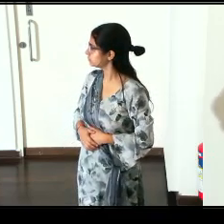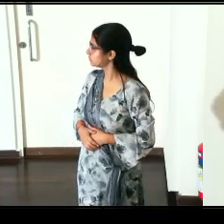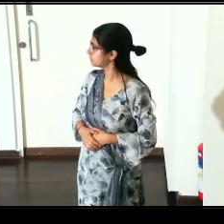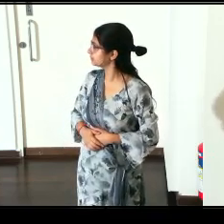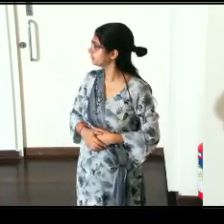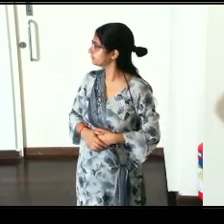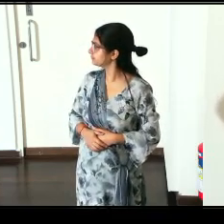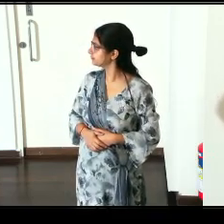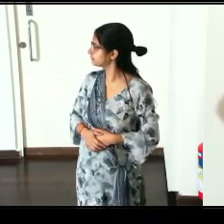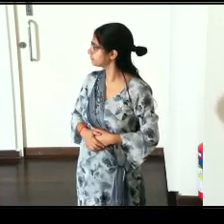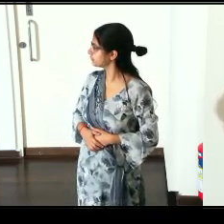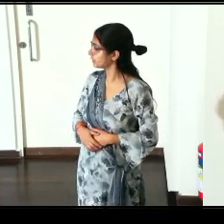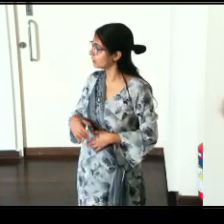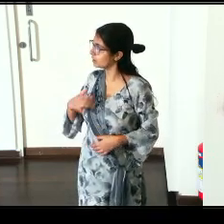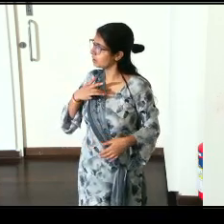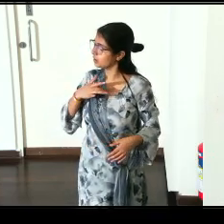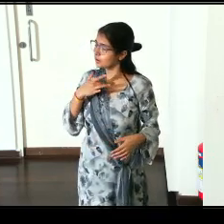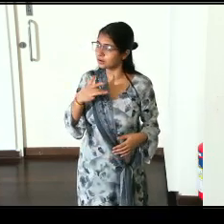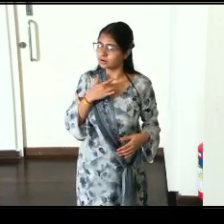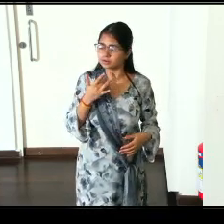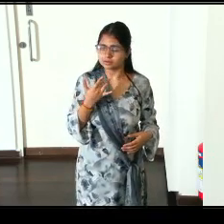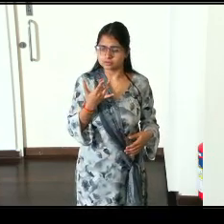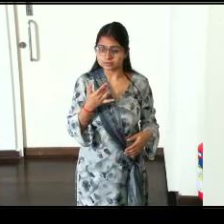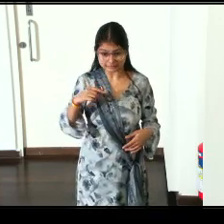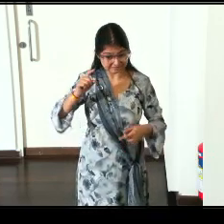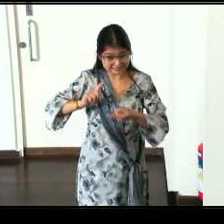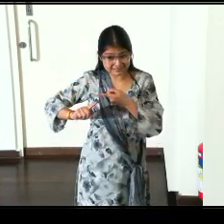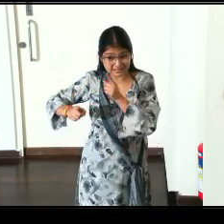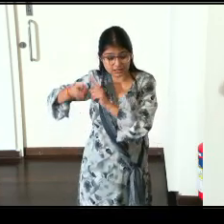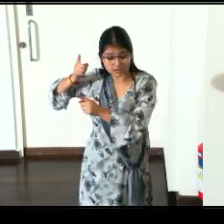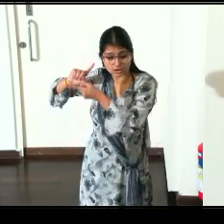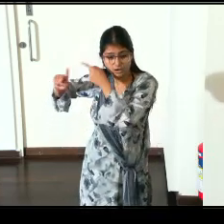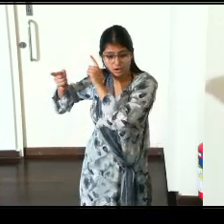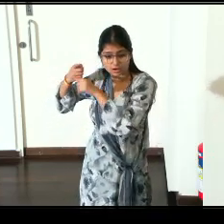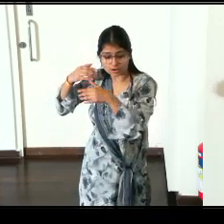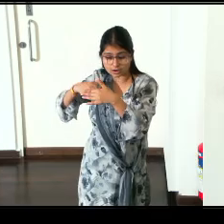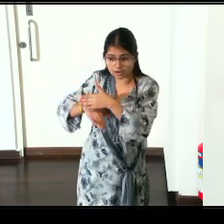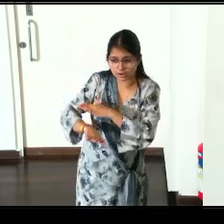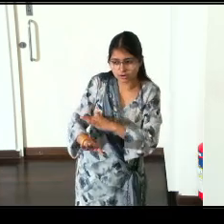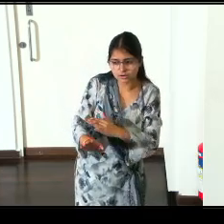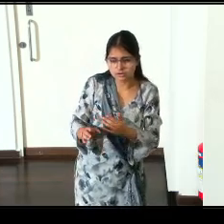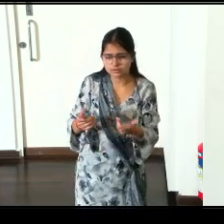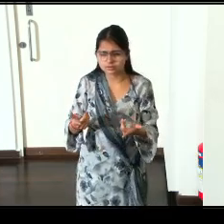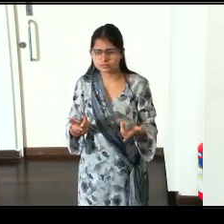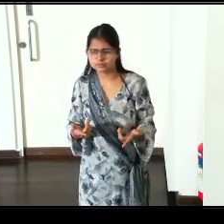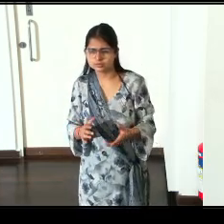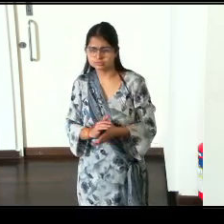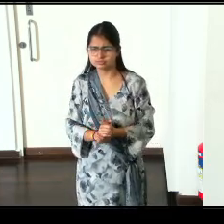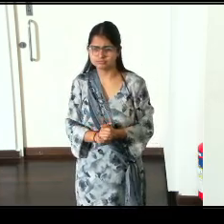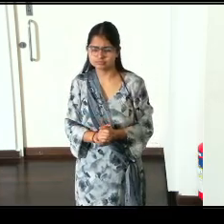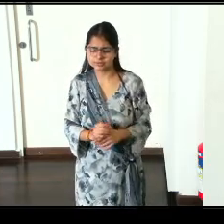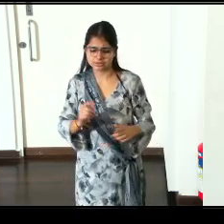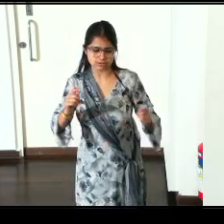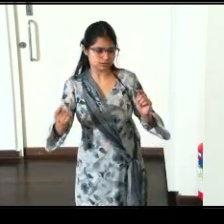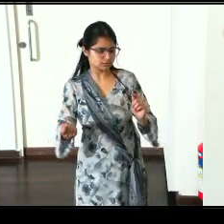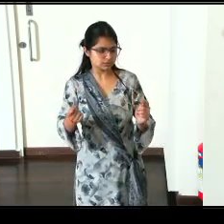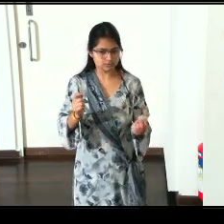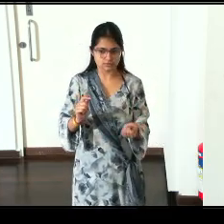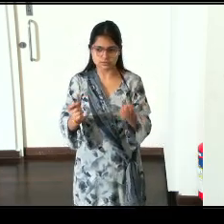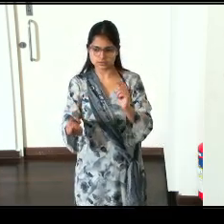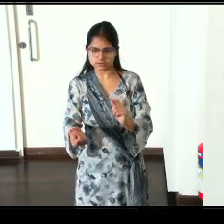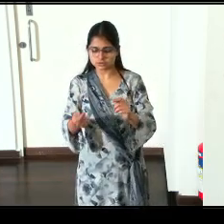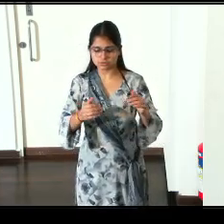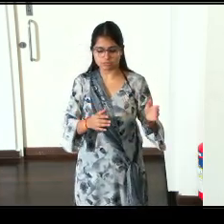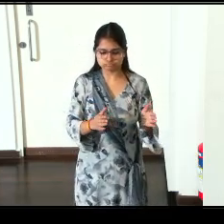There is, I think, in the histories of iconographical shifts that one might actually